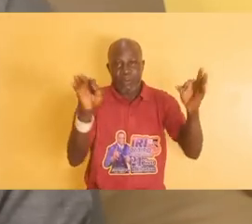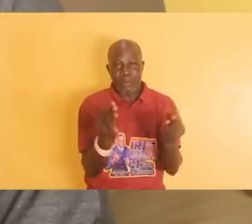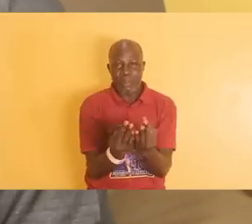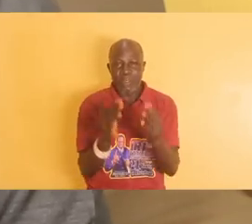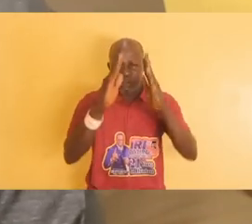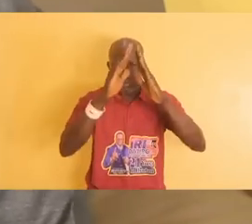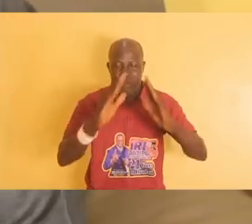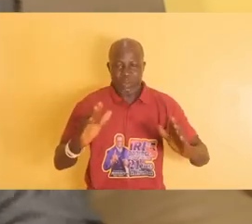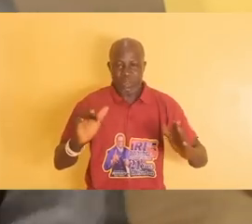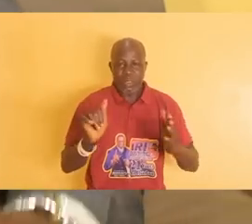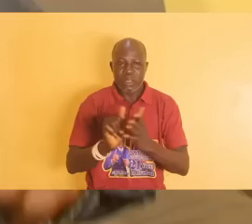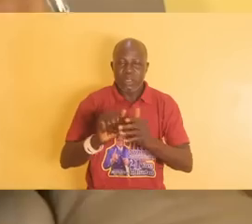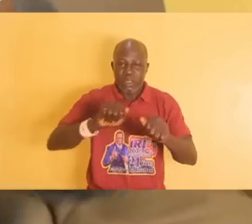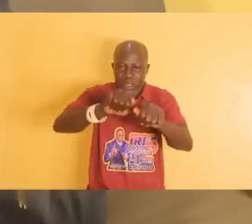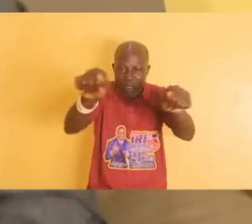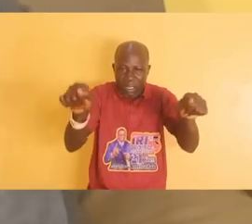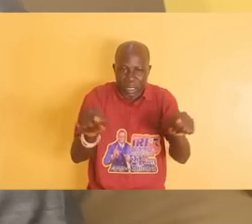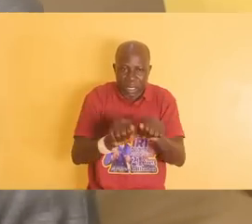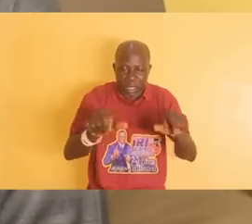your family house, your